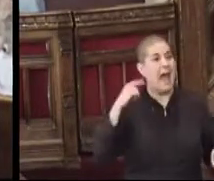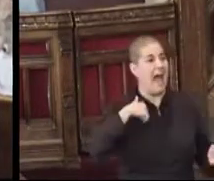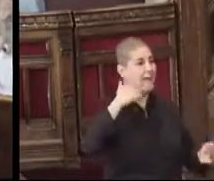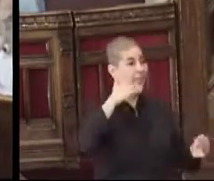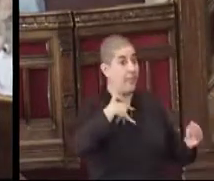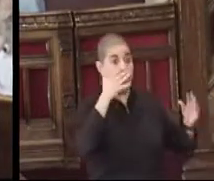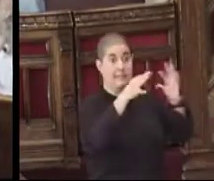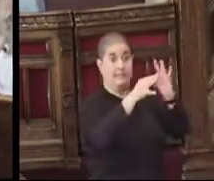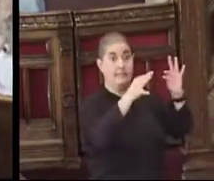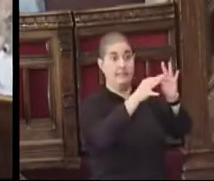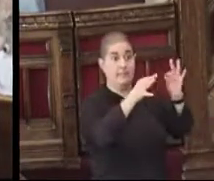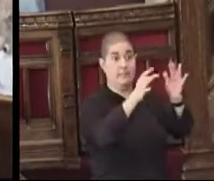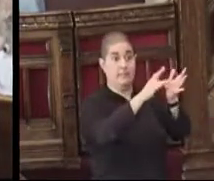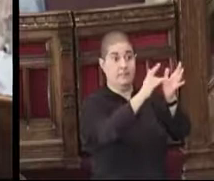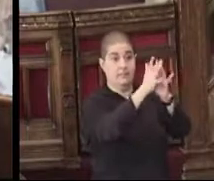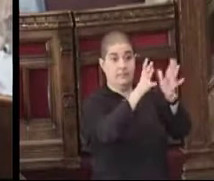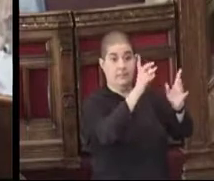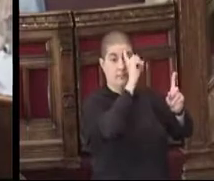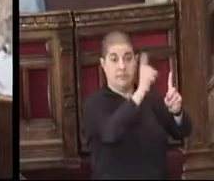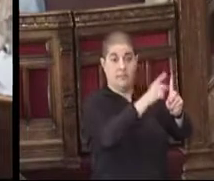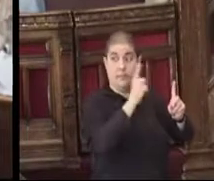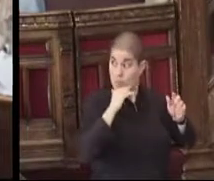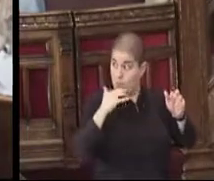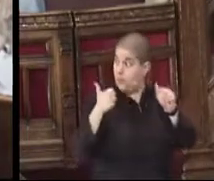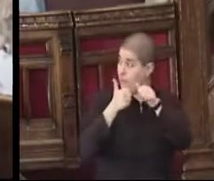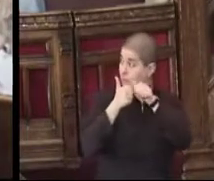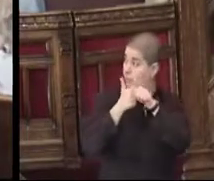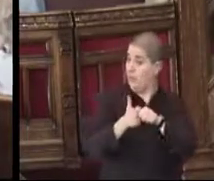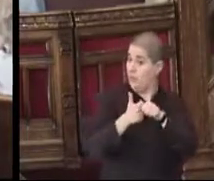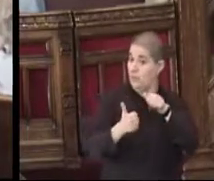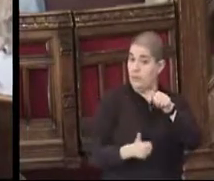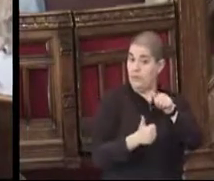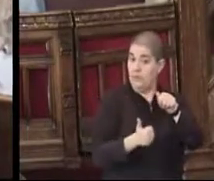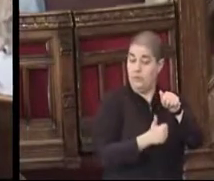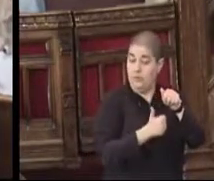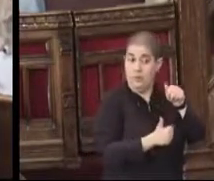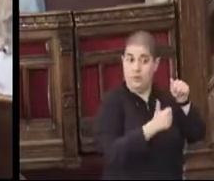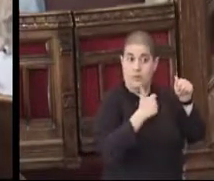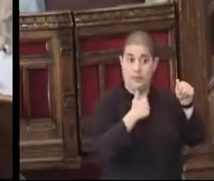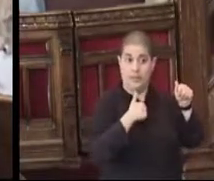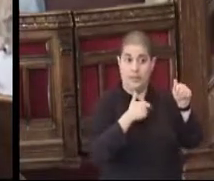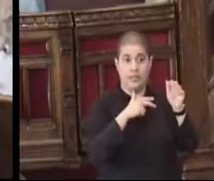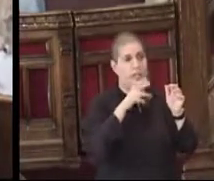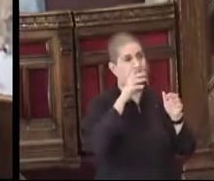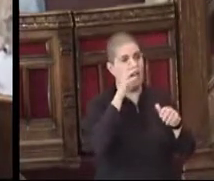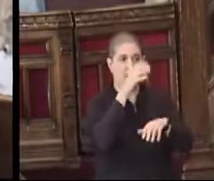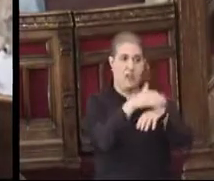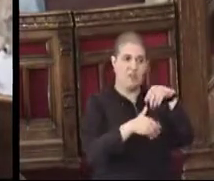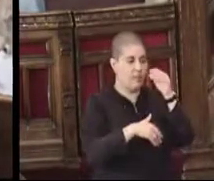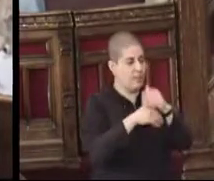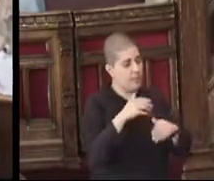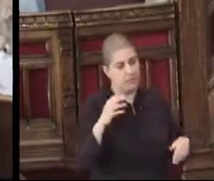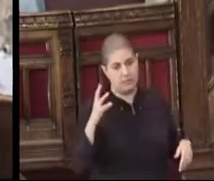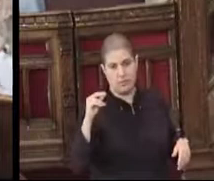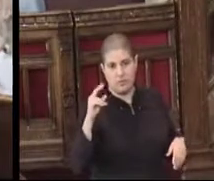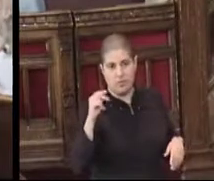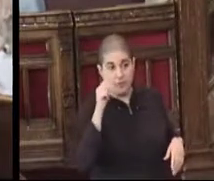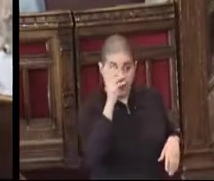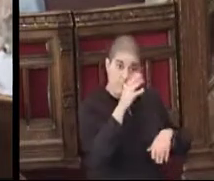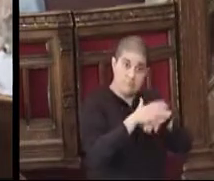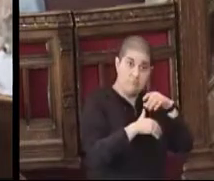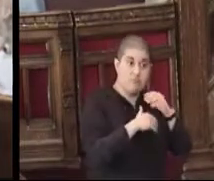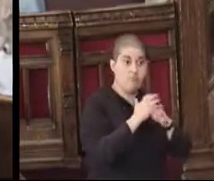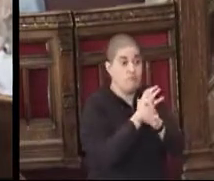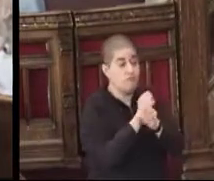is saying is, if you really want to follow me, this is going to be an insecure way.